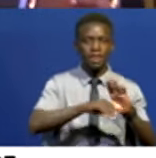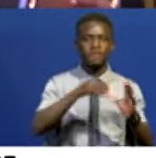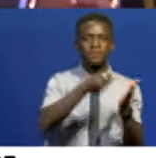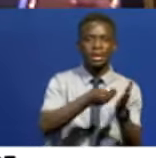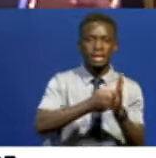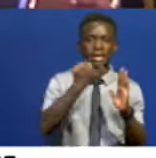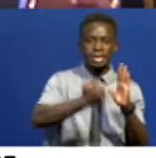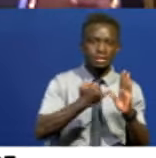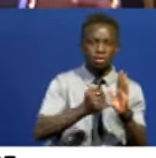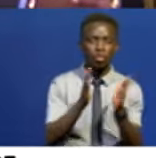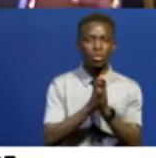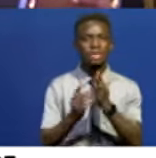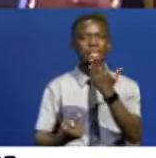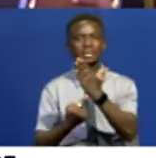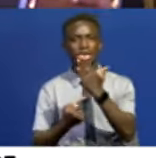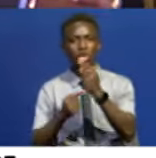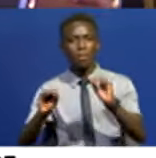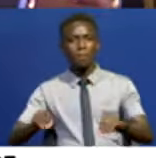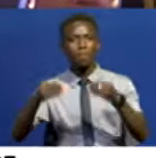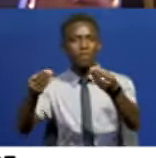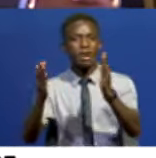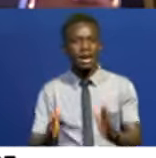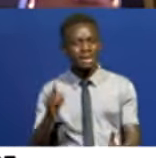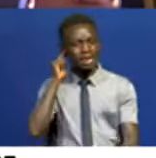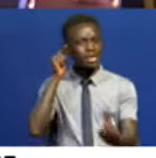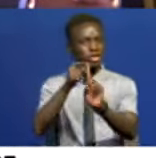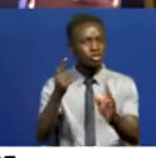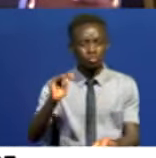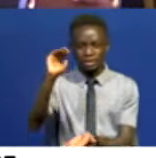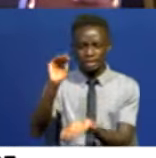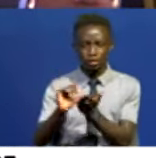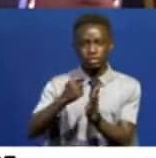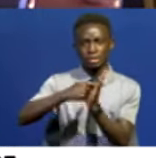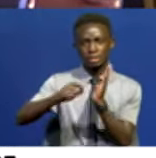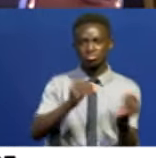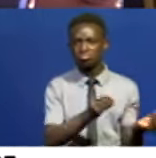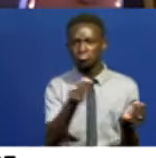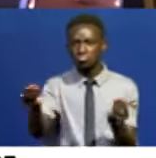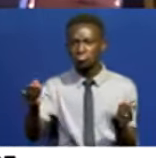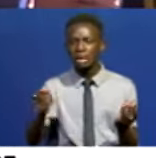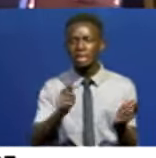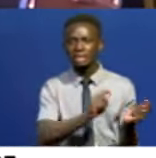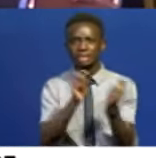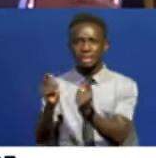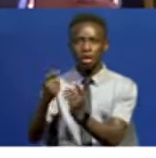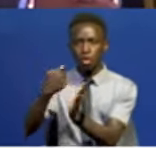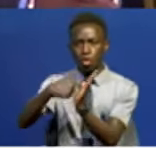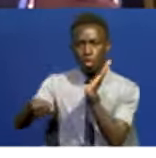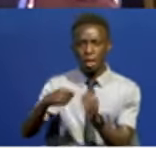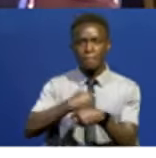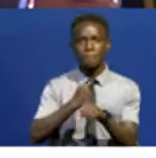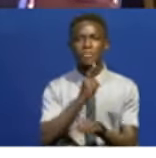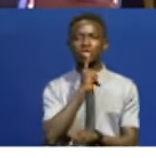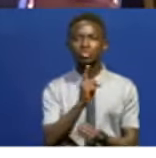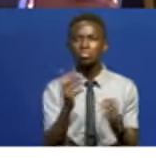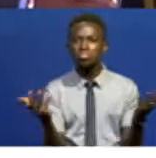technical providers to reduce transaction costs, ensure critical investment in system enablers,